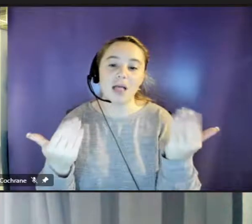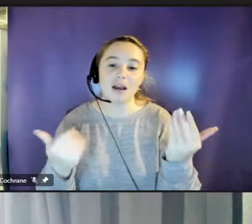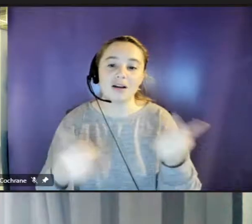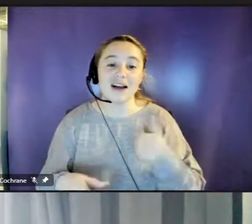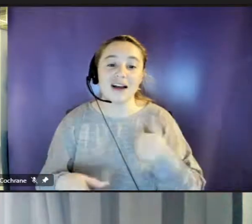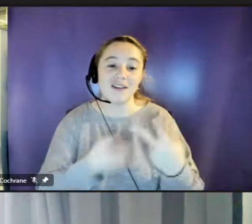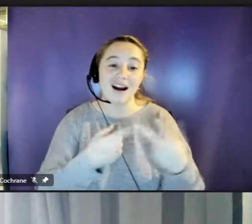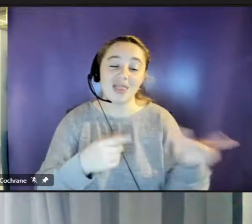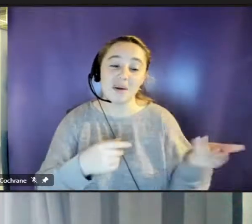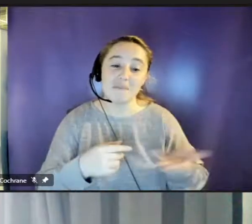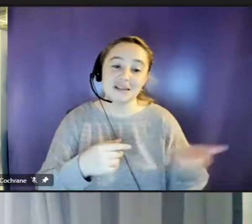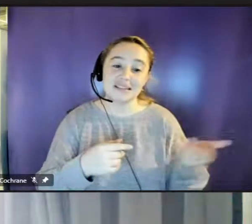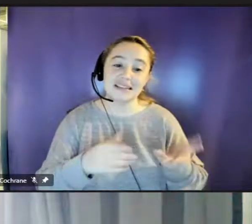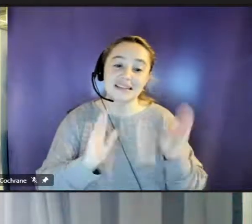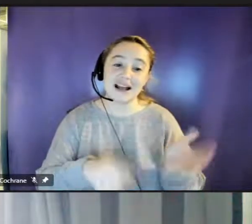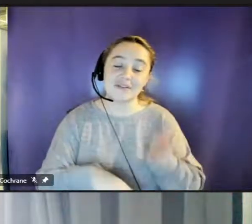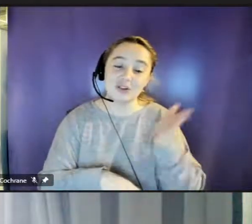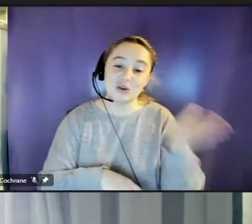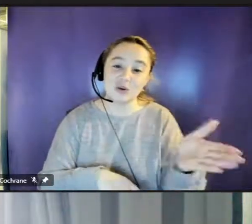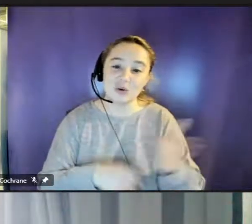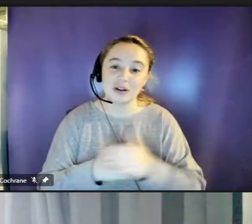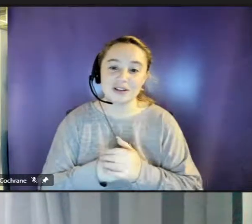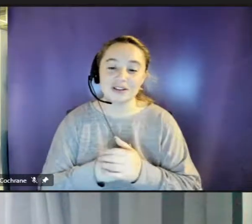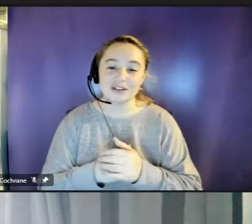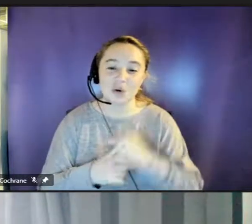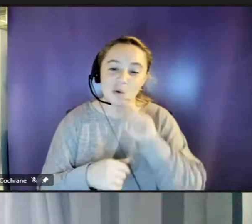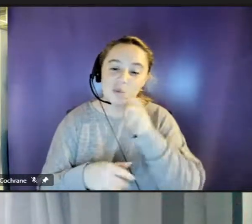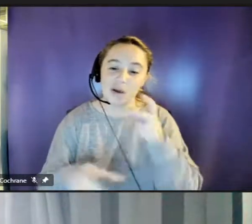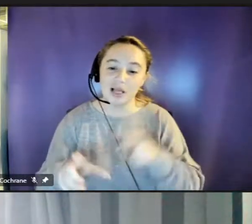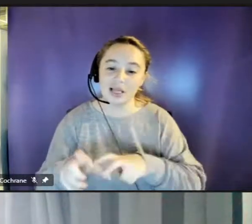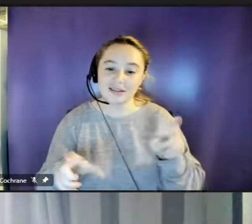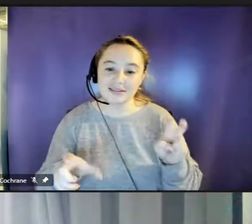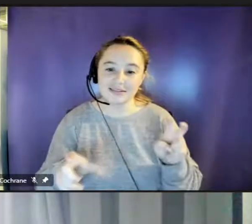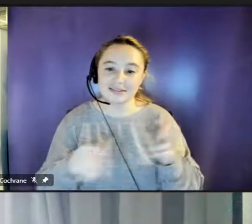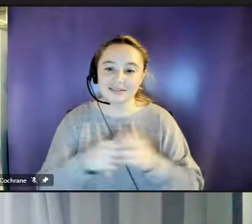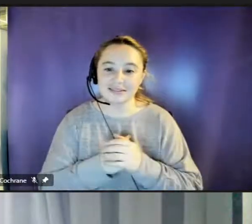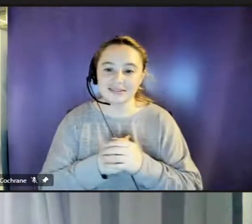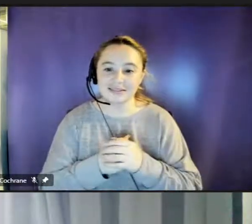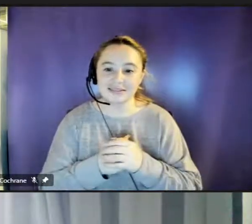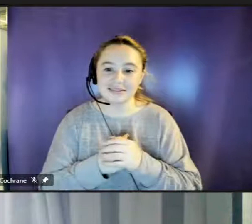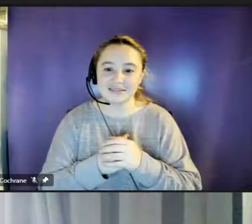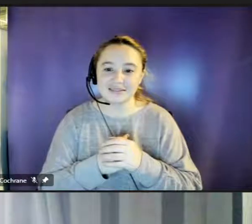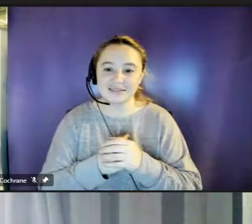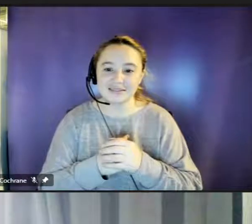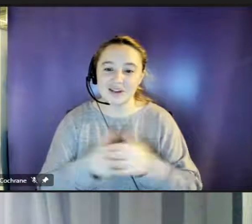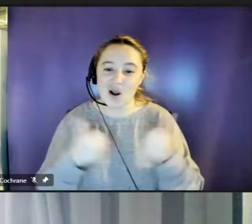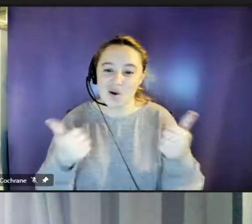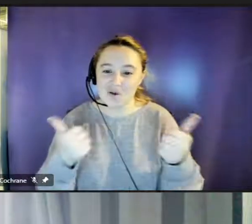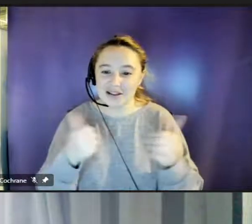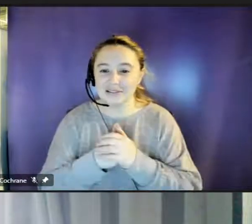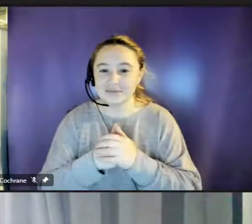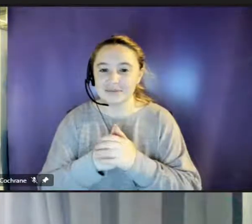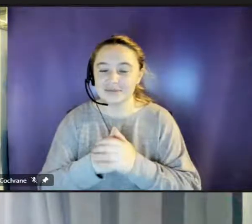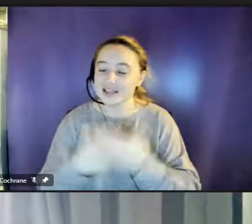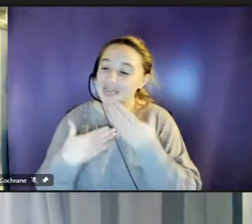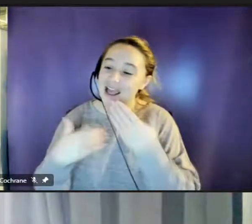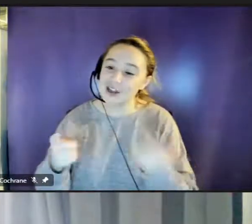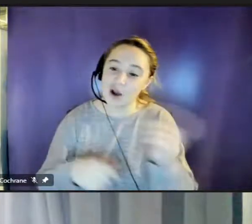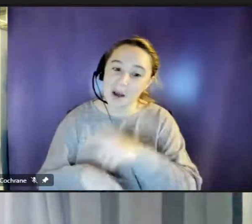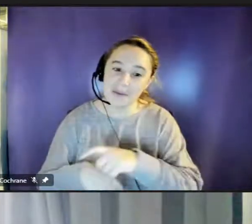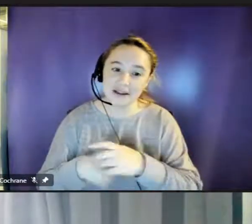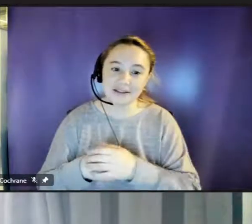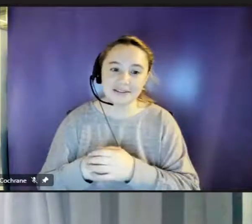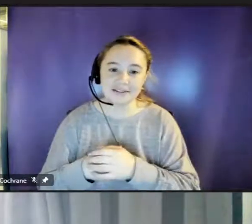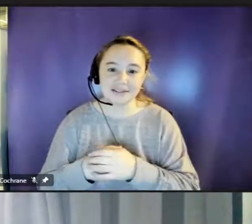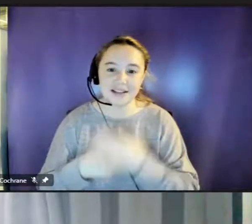have other business to attend to, so with your leave, I'll take my leave now. Okay. Okay. Thank you for coming. Thanks